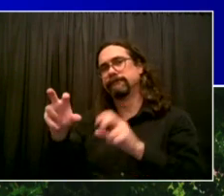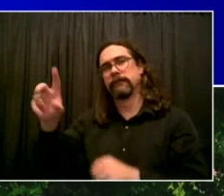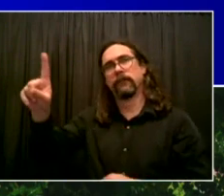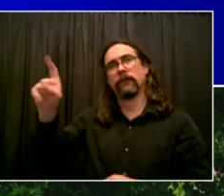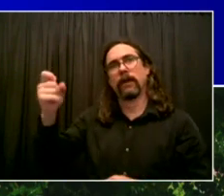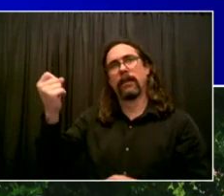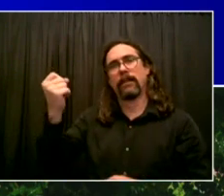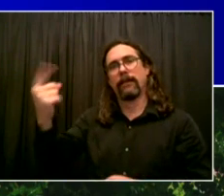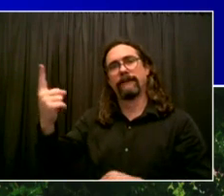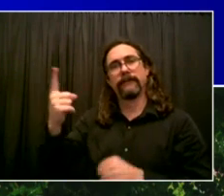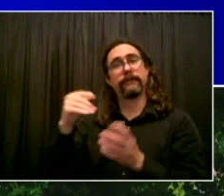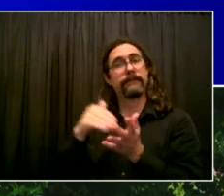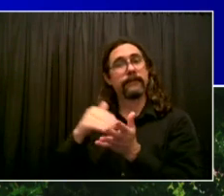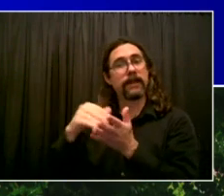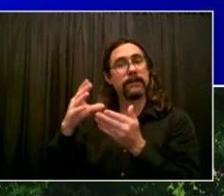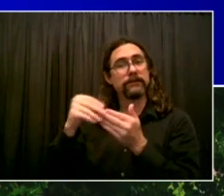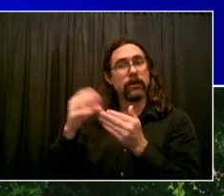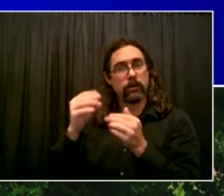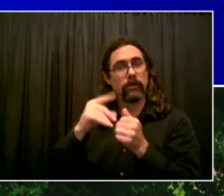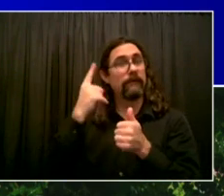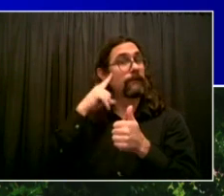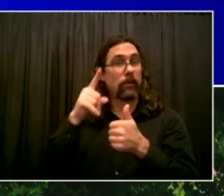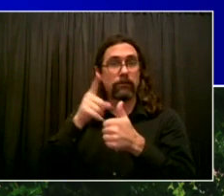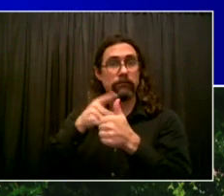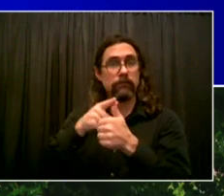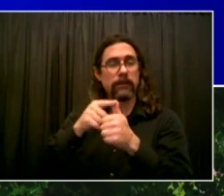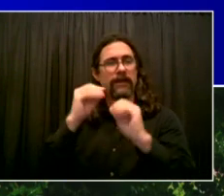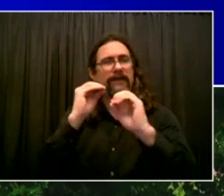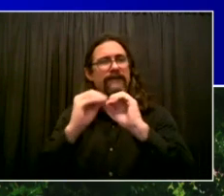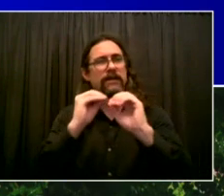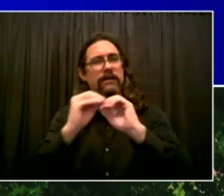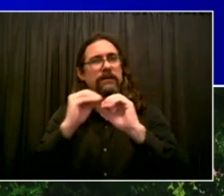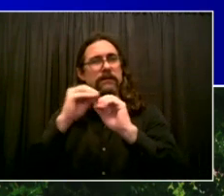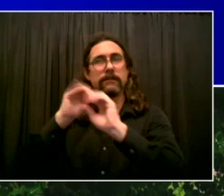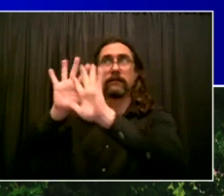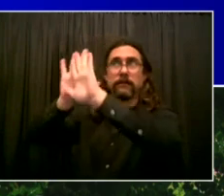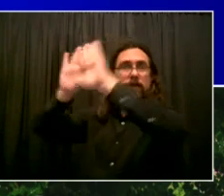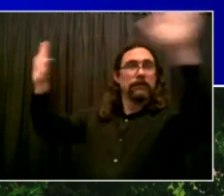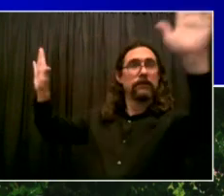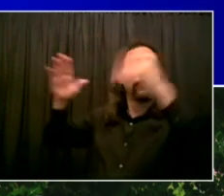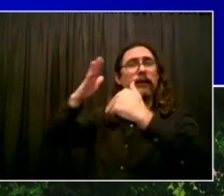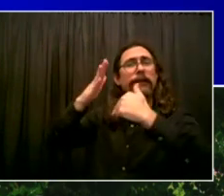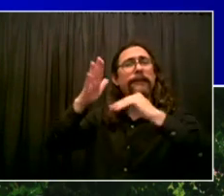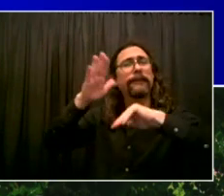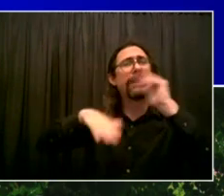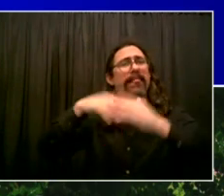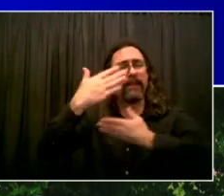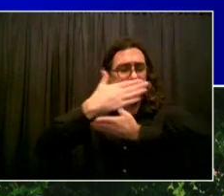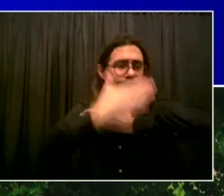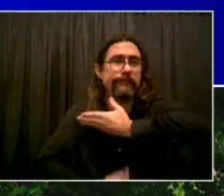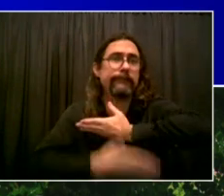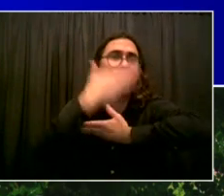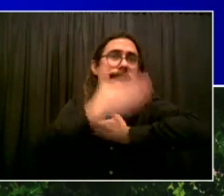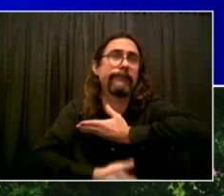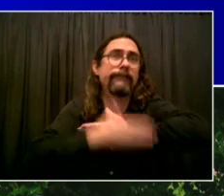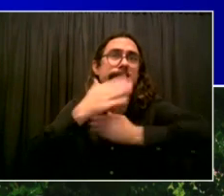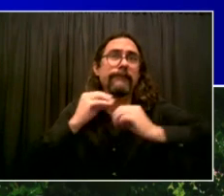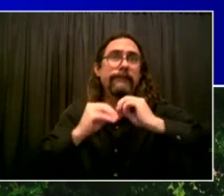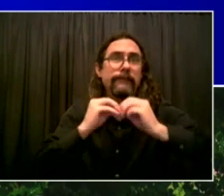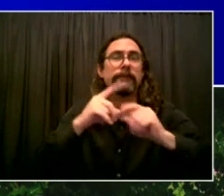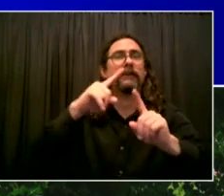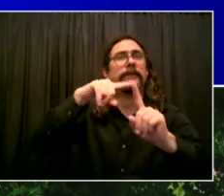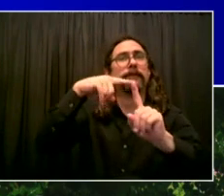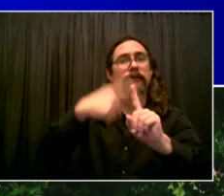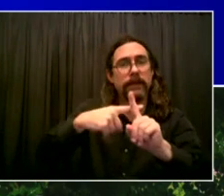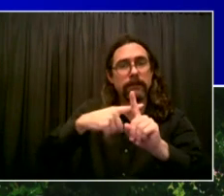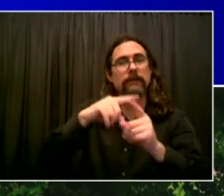repairing 45 buildings and 15 developments. And this is important to note, where sheds have been up for